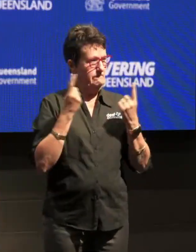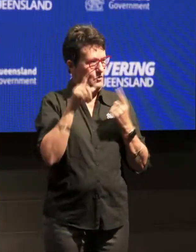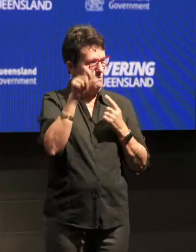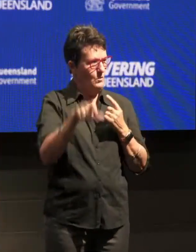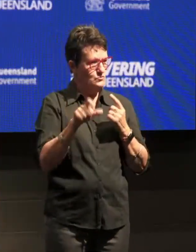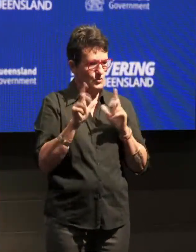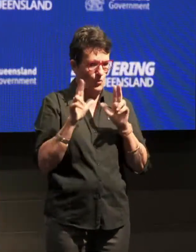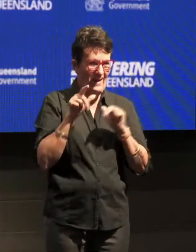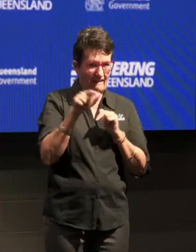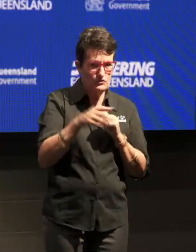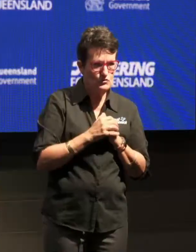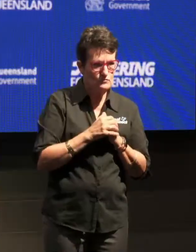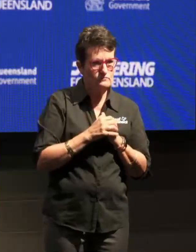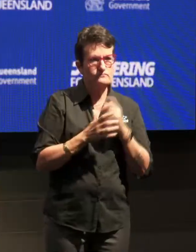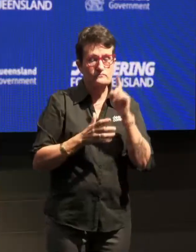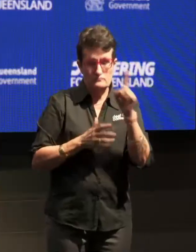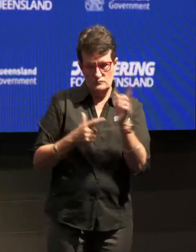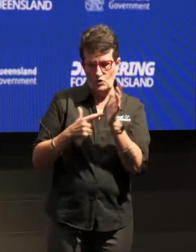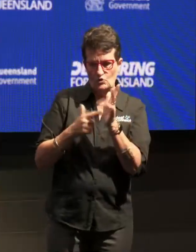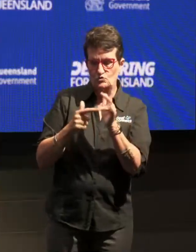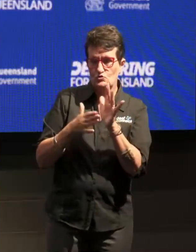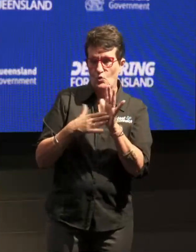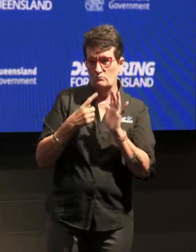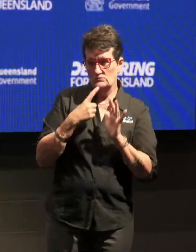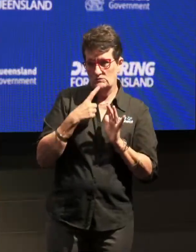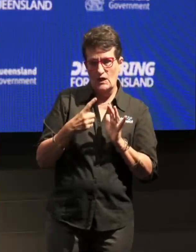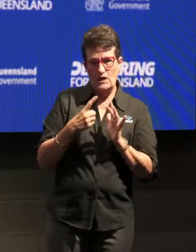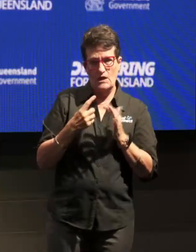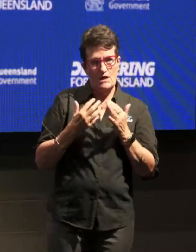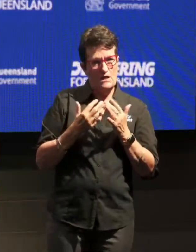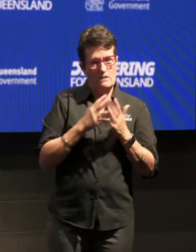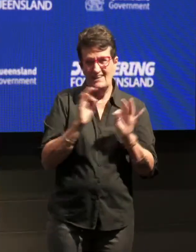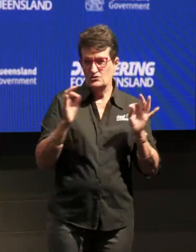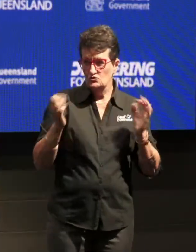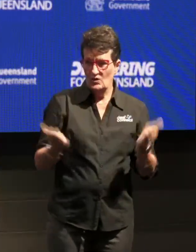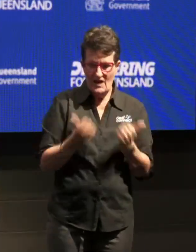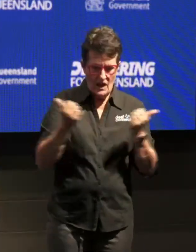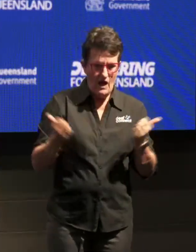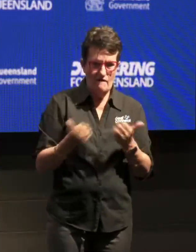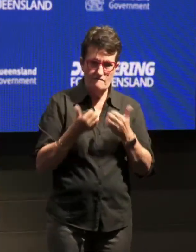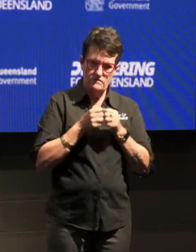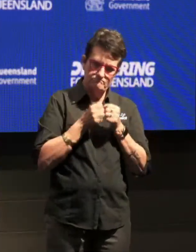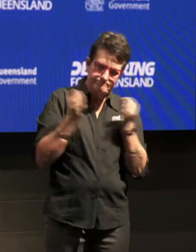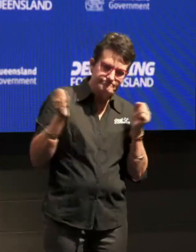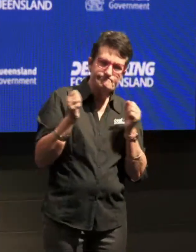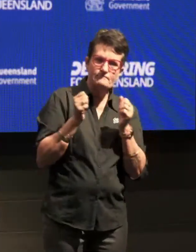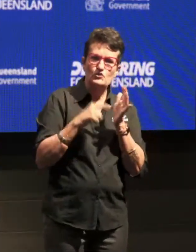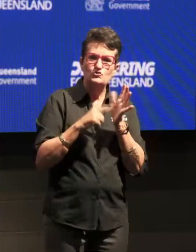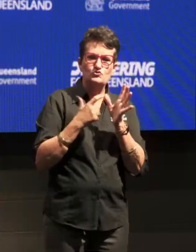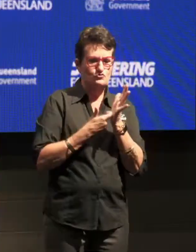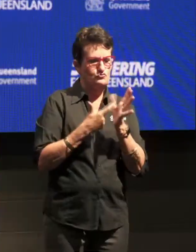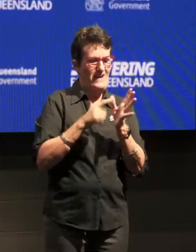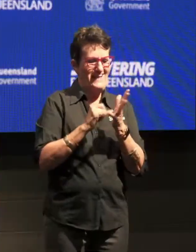care. And some other advocates say that there hasn't been as much transparency on this data.